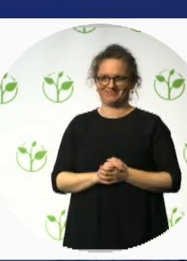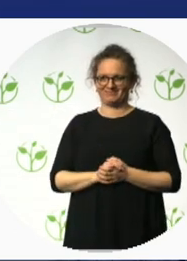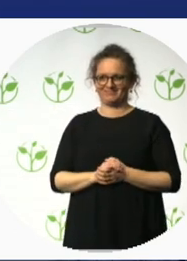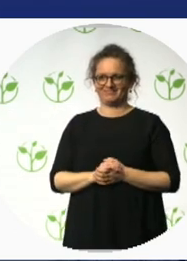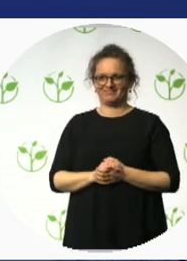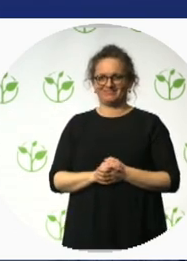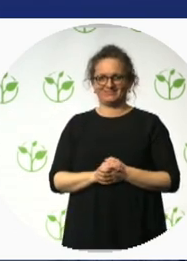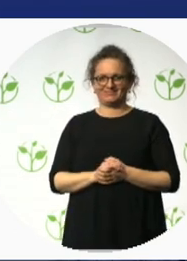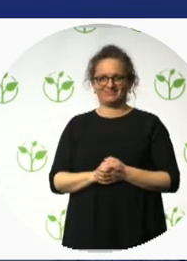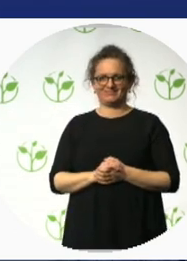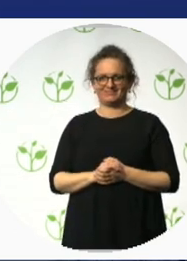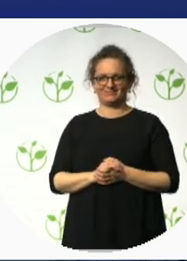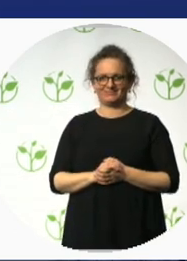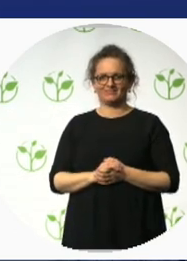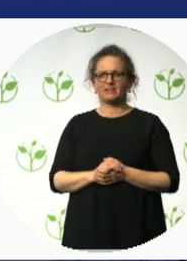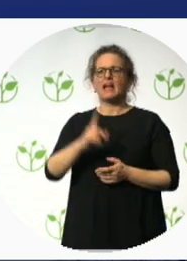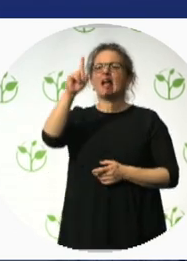Yes.